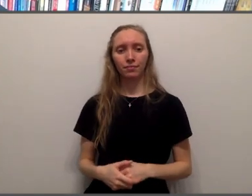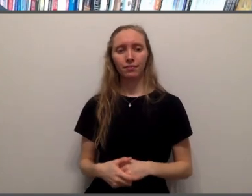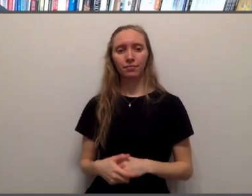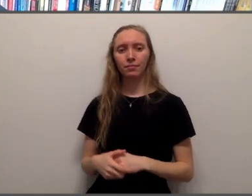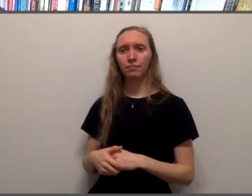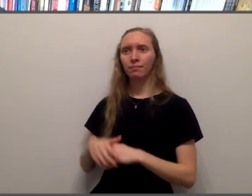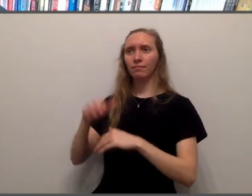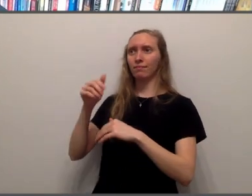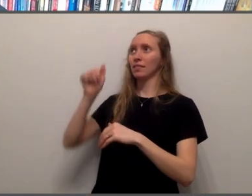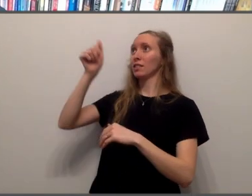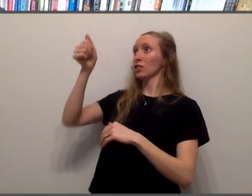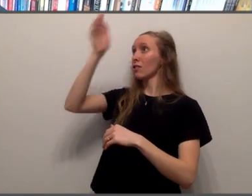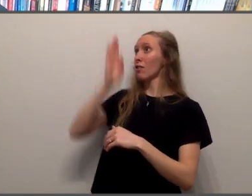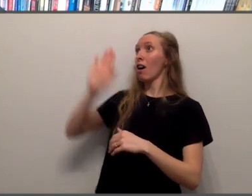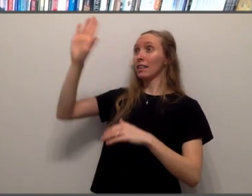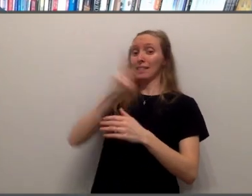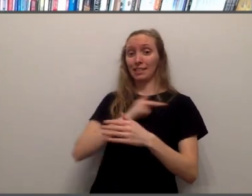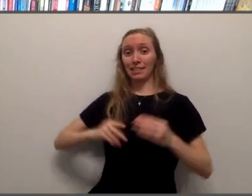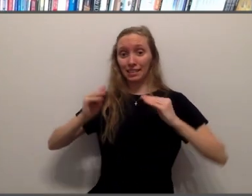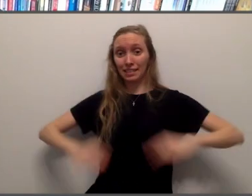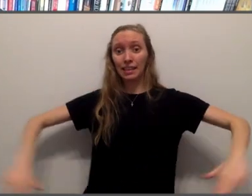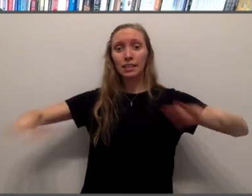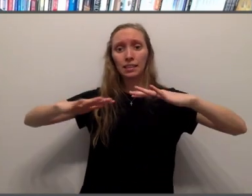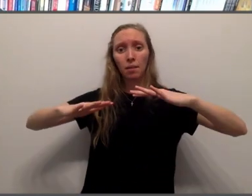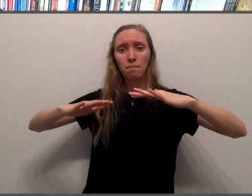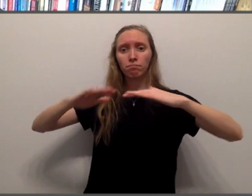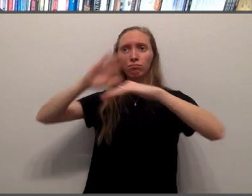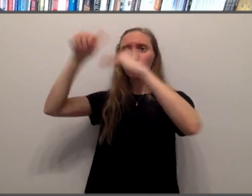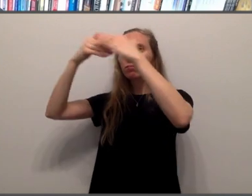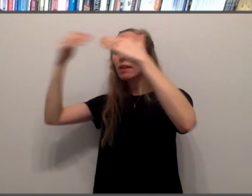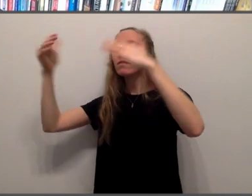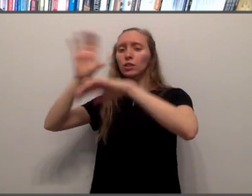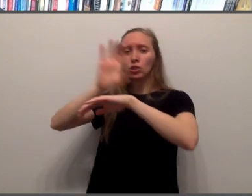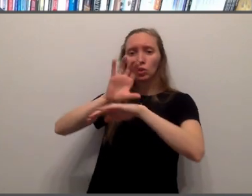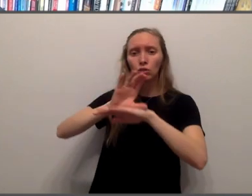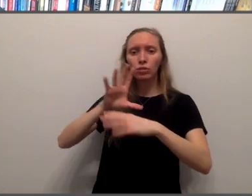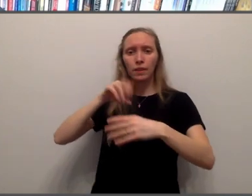we invite those who are on the margin.